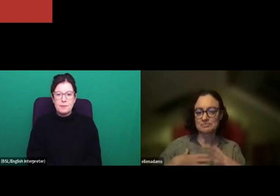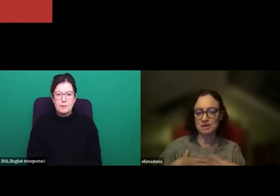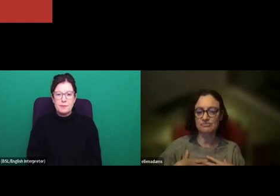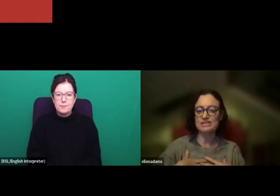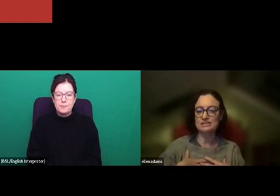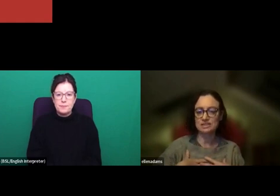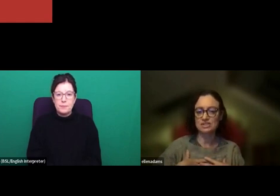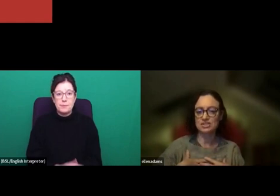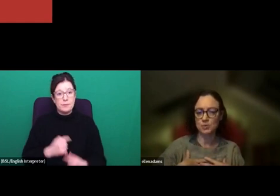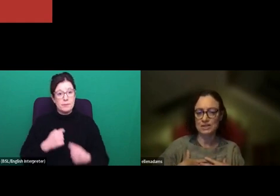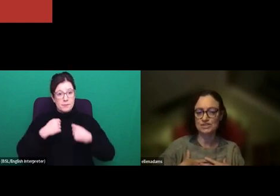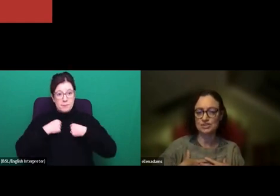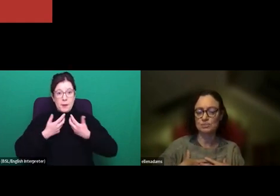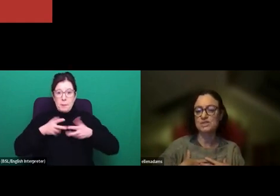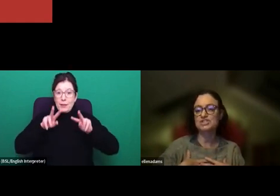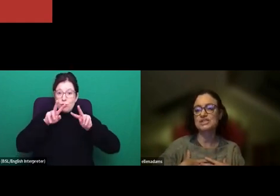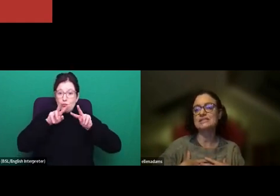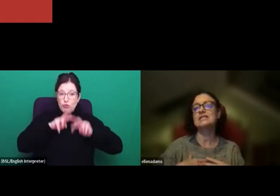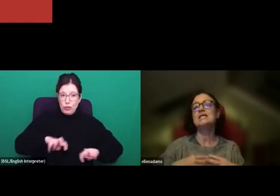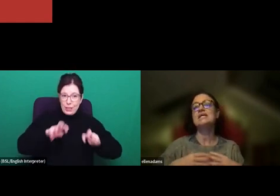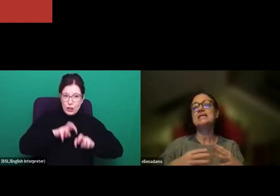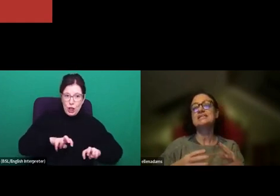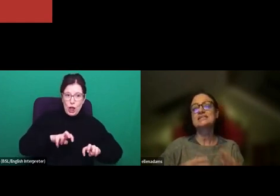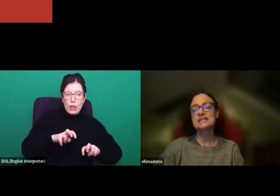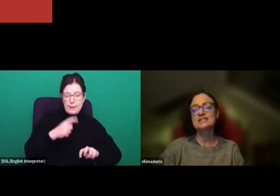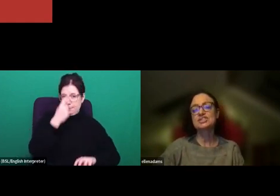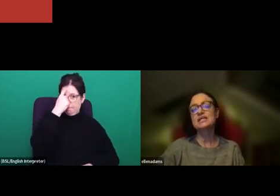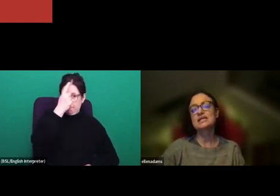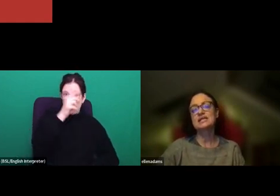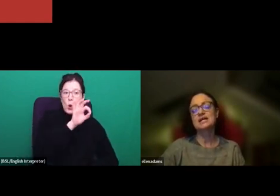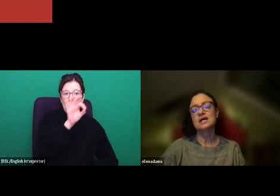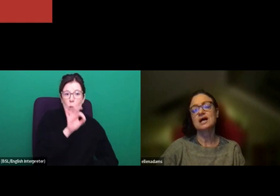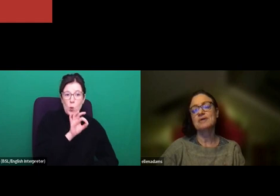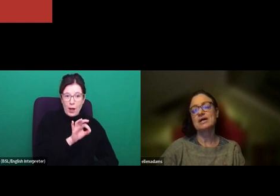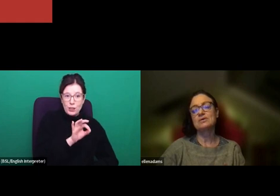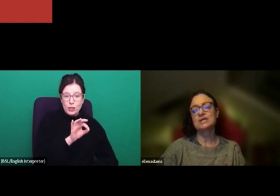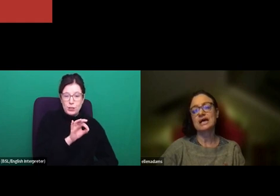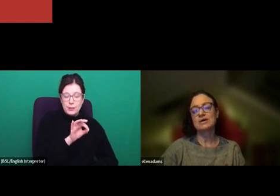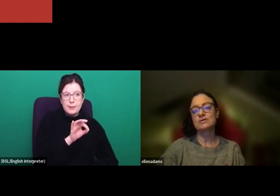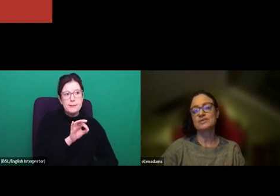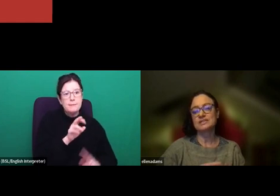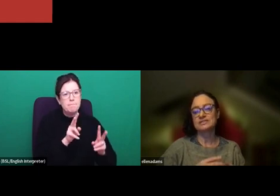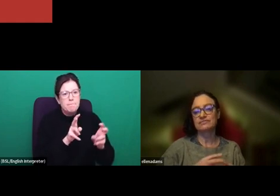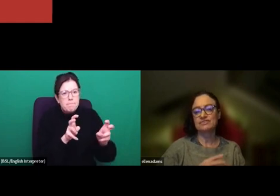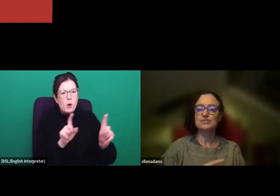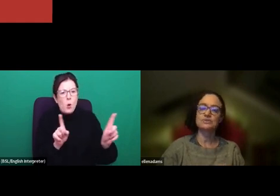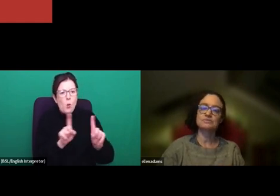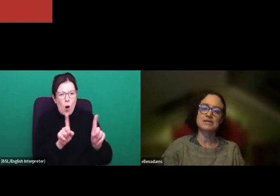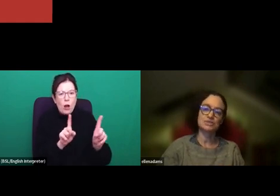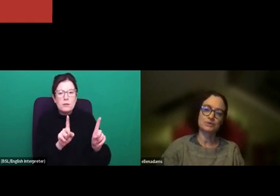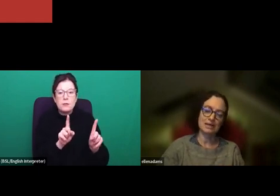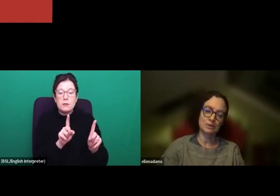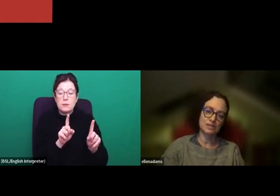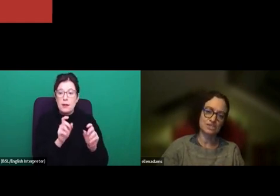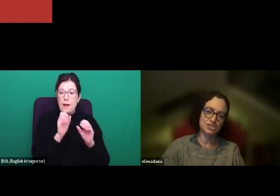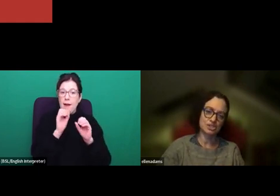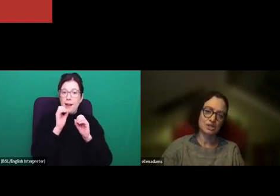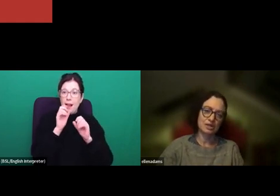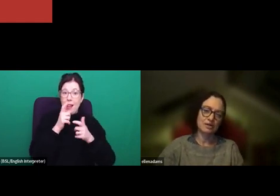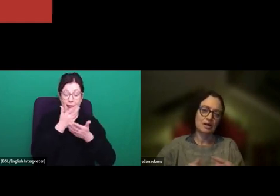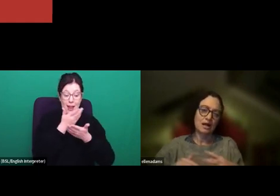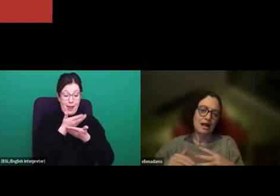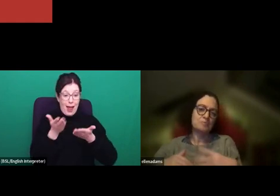that there's my research question, which is essentially about how this visual spatial